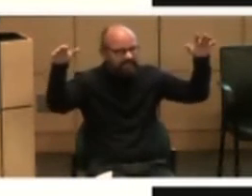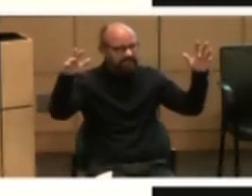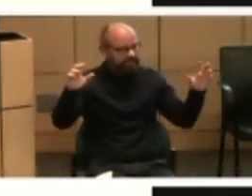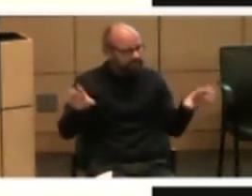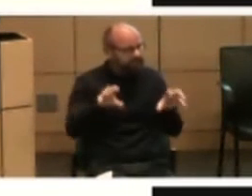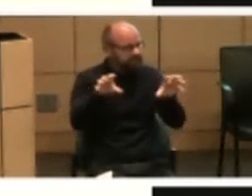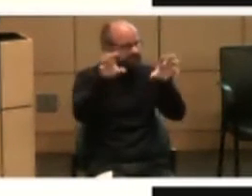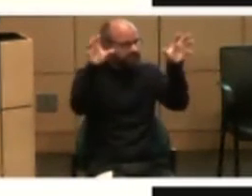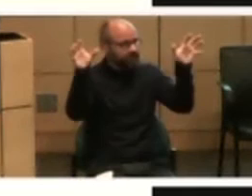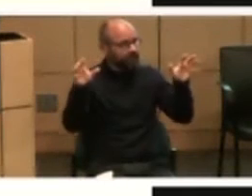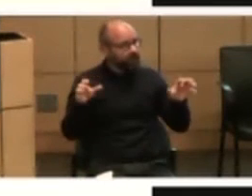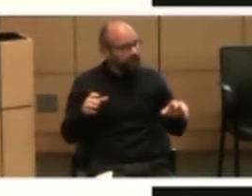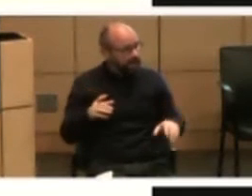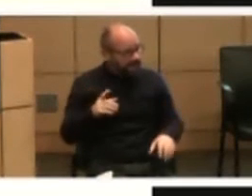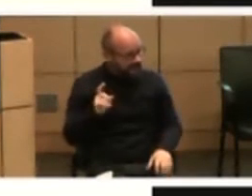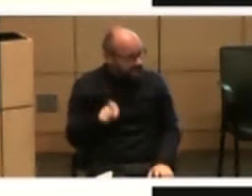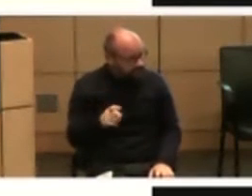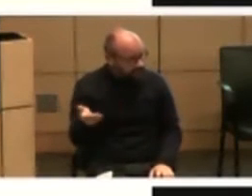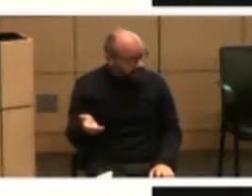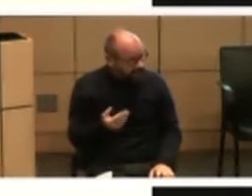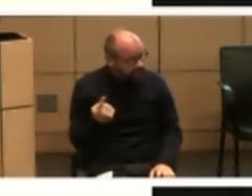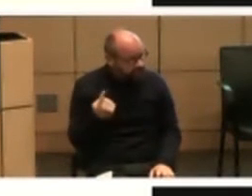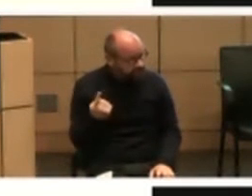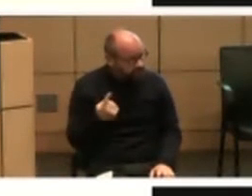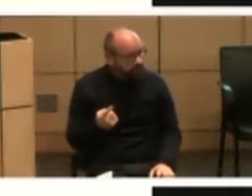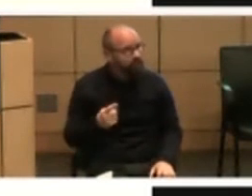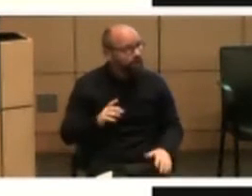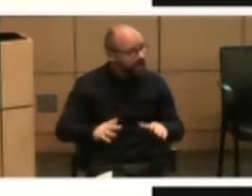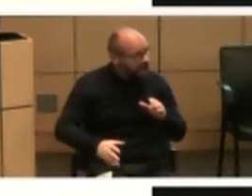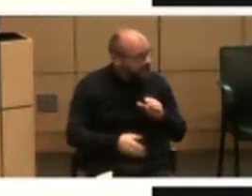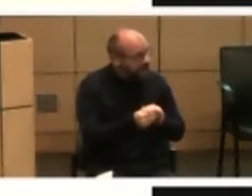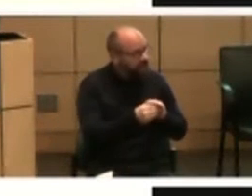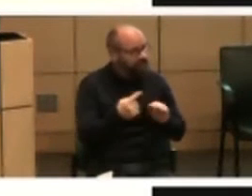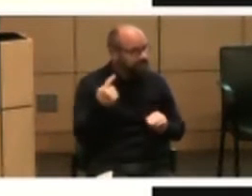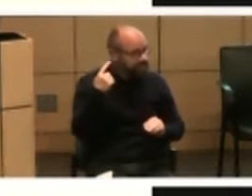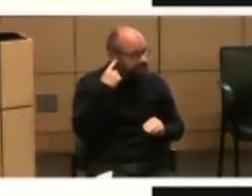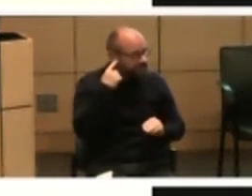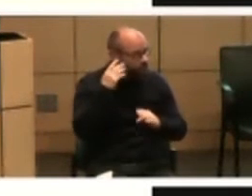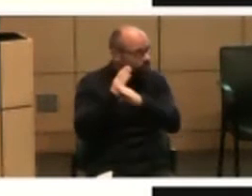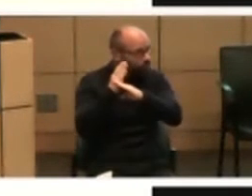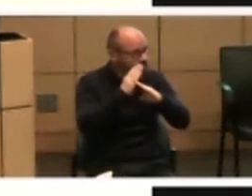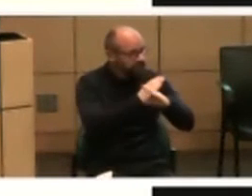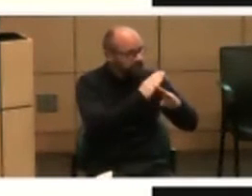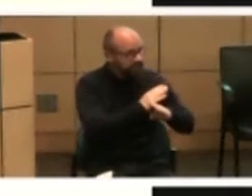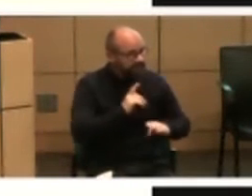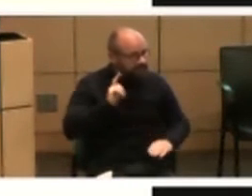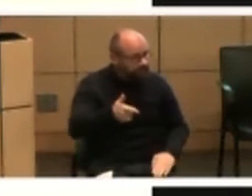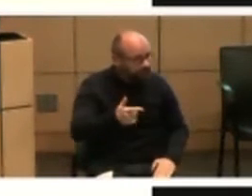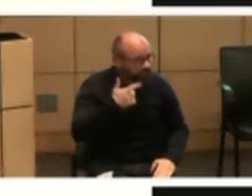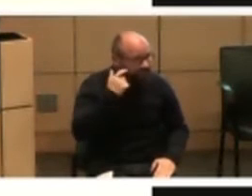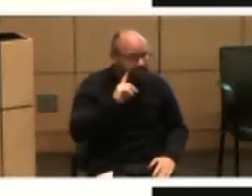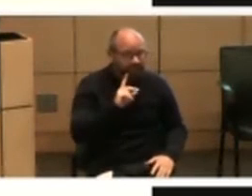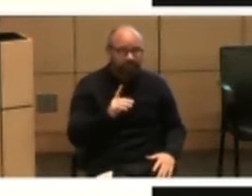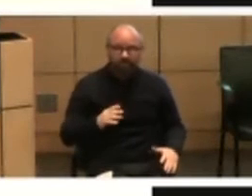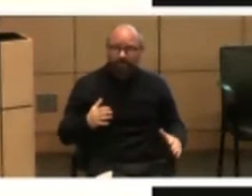and try to add soundproofing after the fact because it was so reverberant. And so these